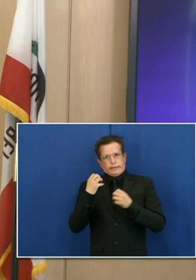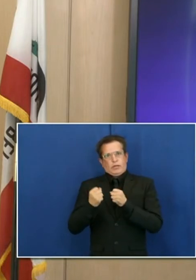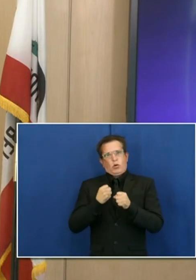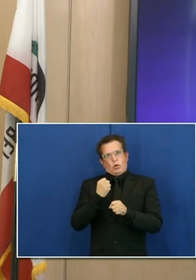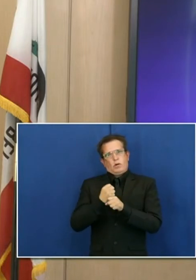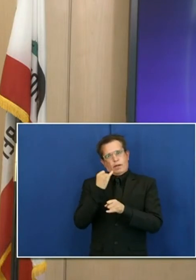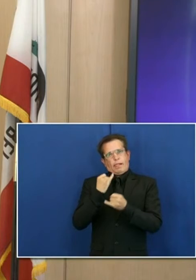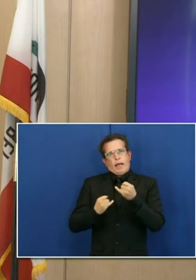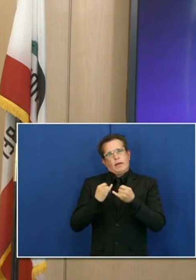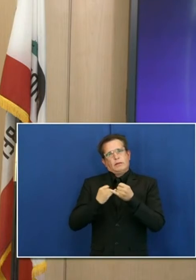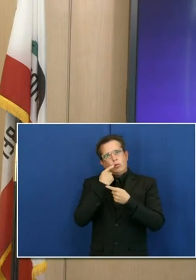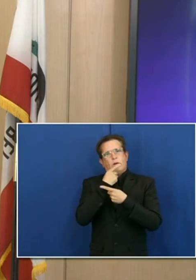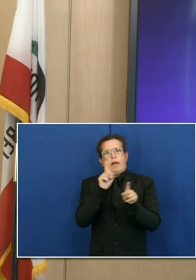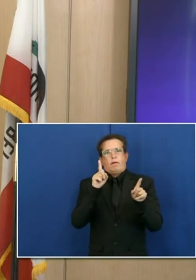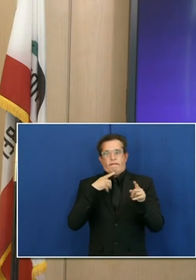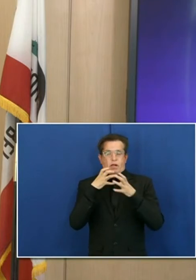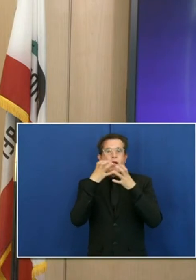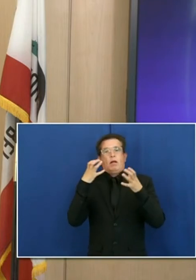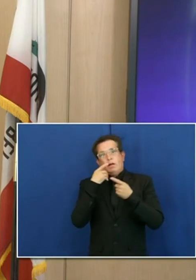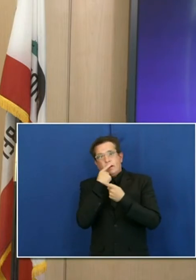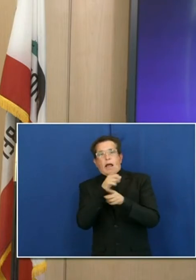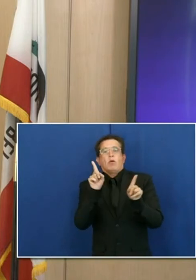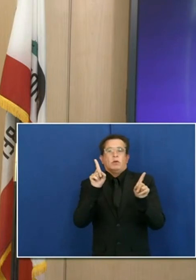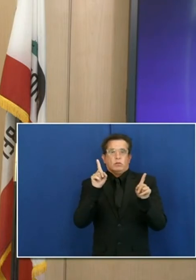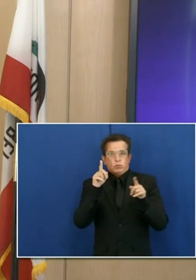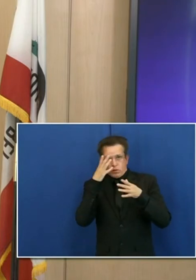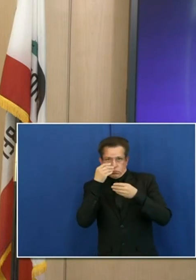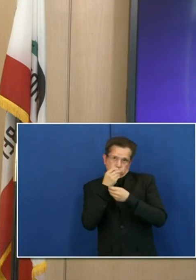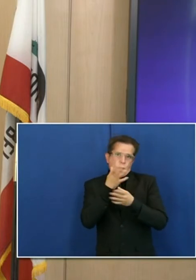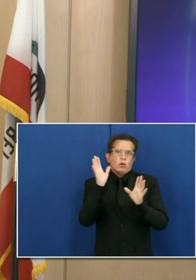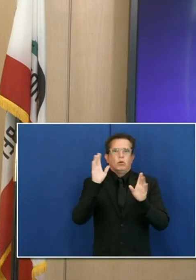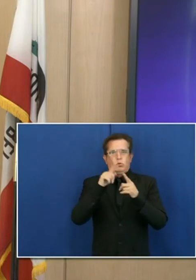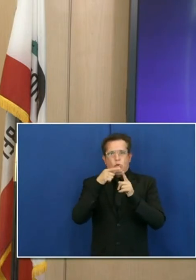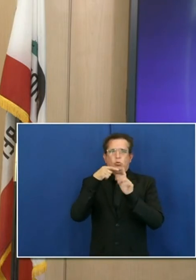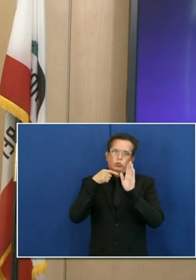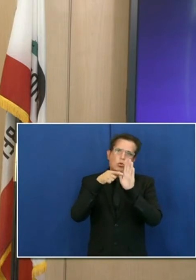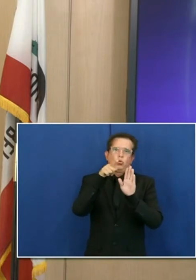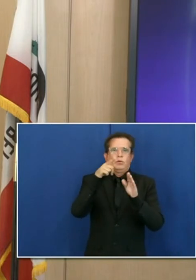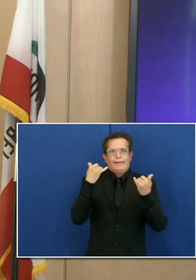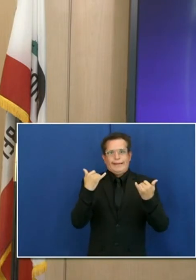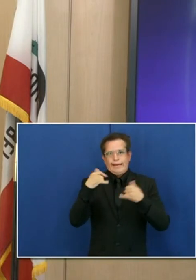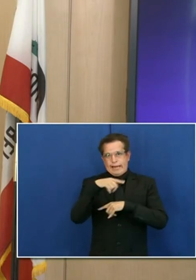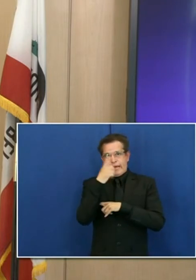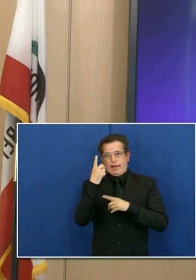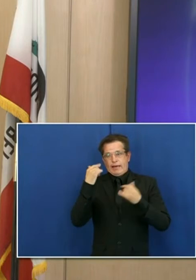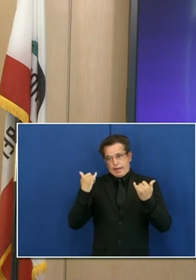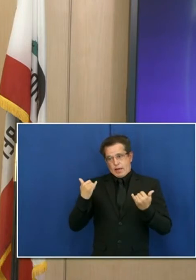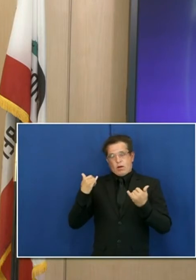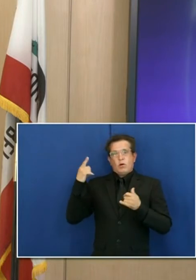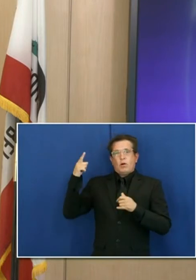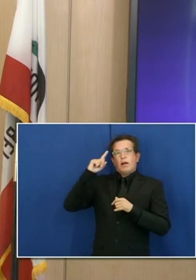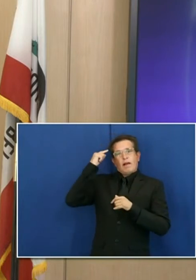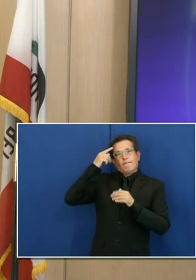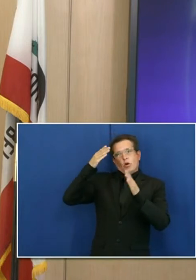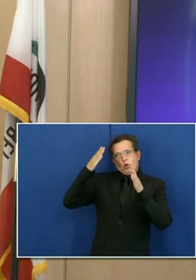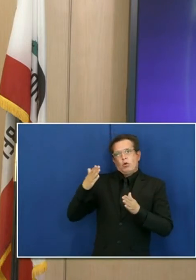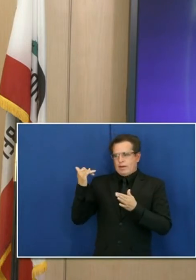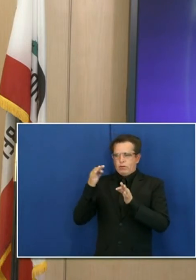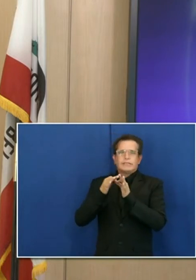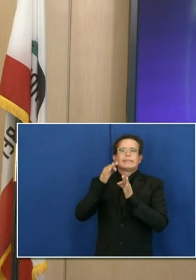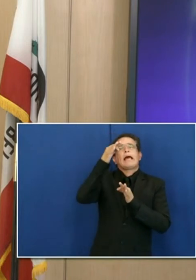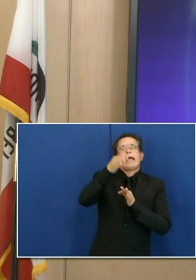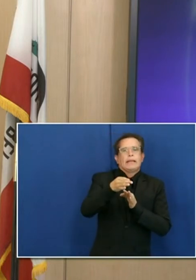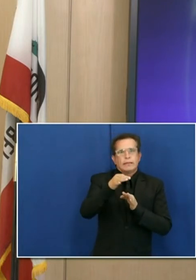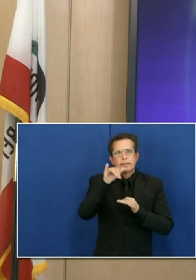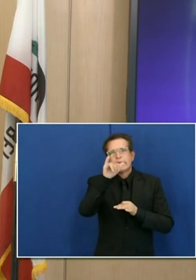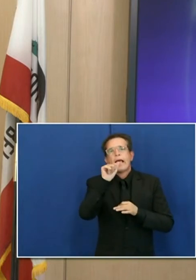have a lot of very important updates to get out to you today. As you know by now, the governor has extended the stay-at-home